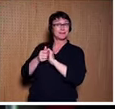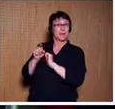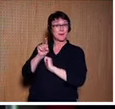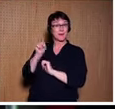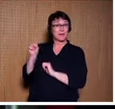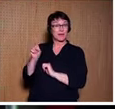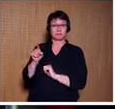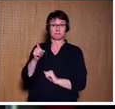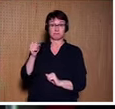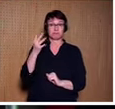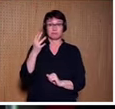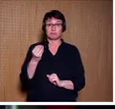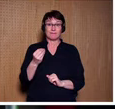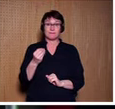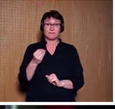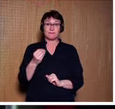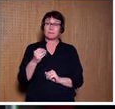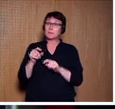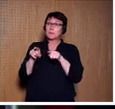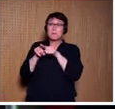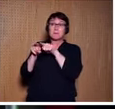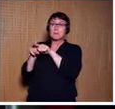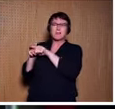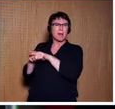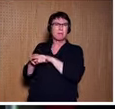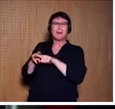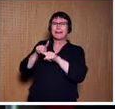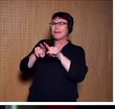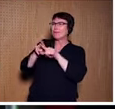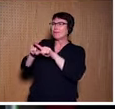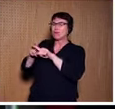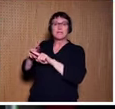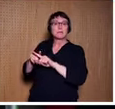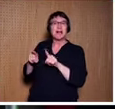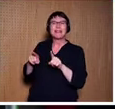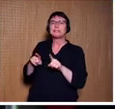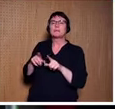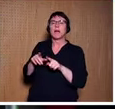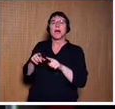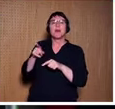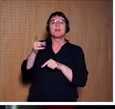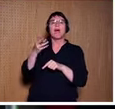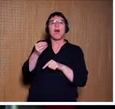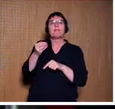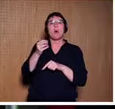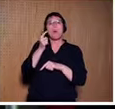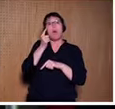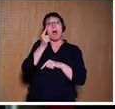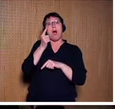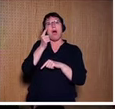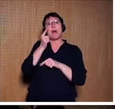have 2% of things in common with each other. They may disagree on everything else.